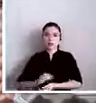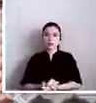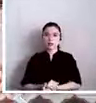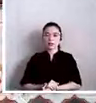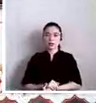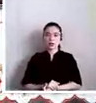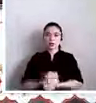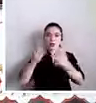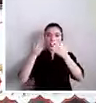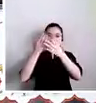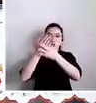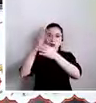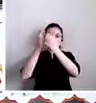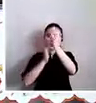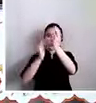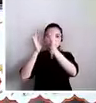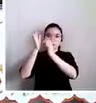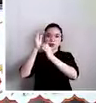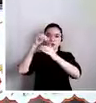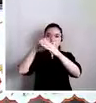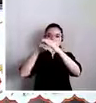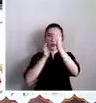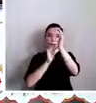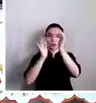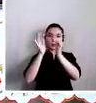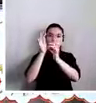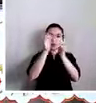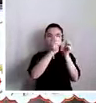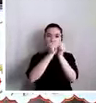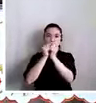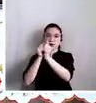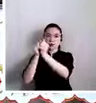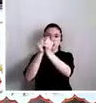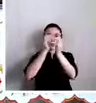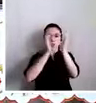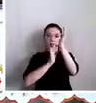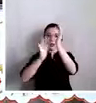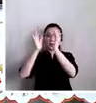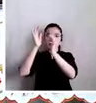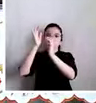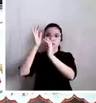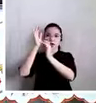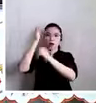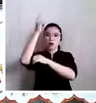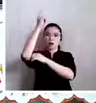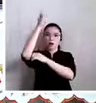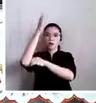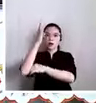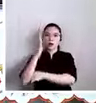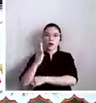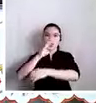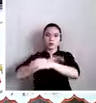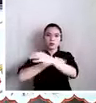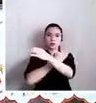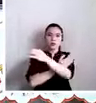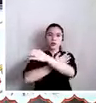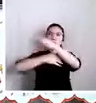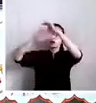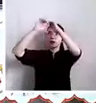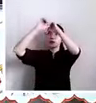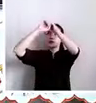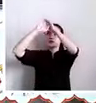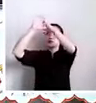Through him and with him and in him, O God, Almighty Father, in the unity